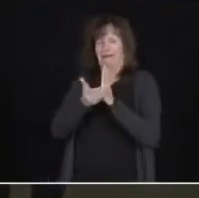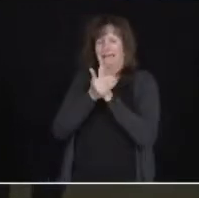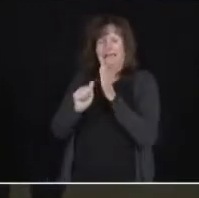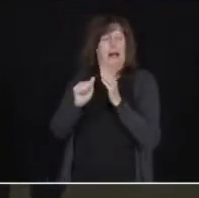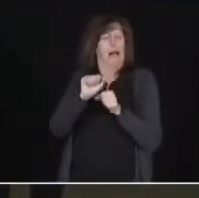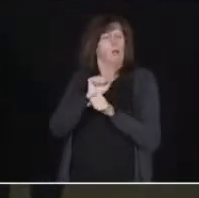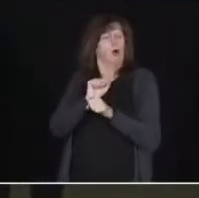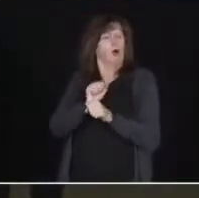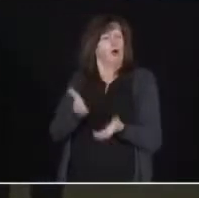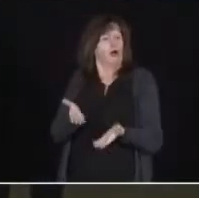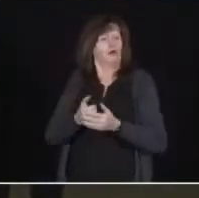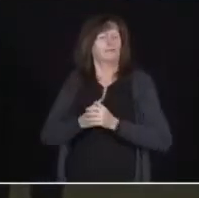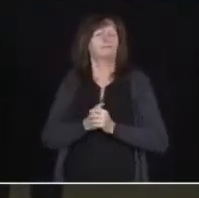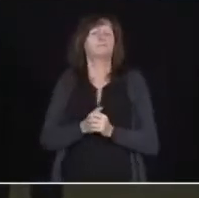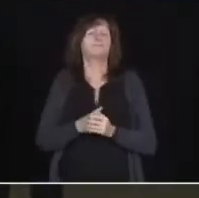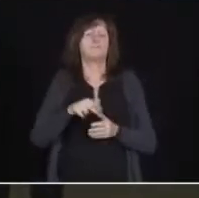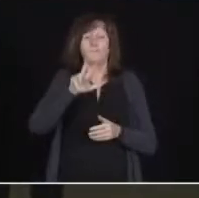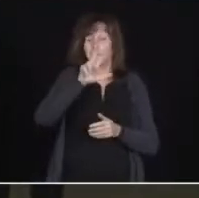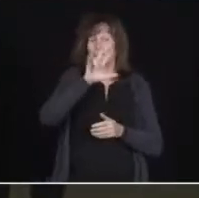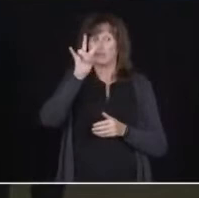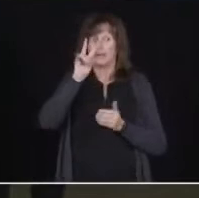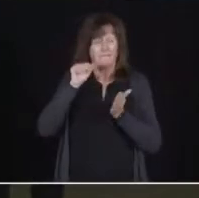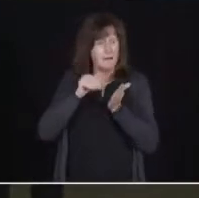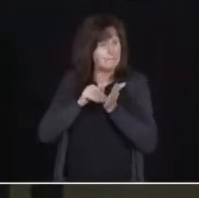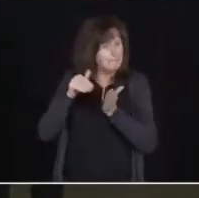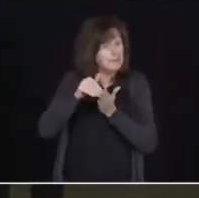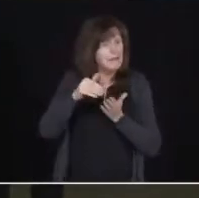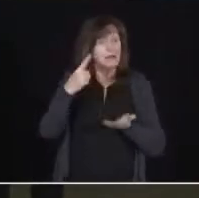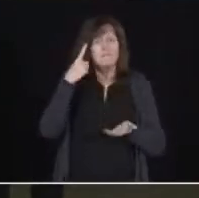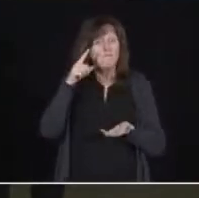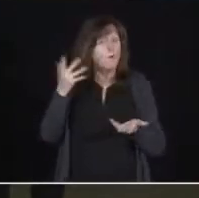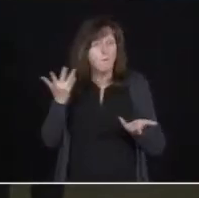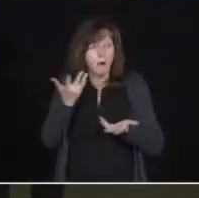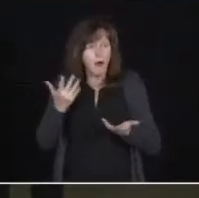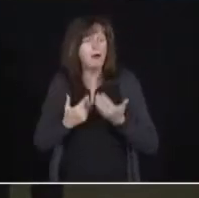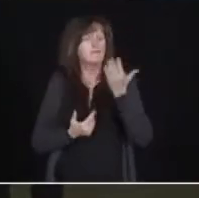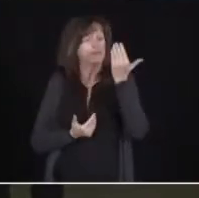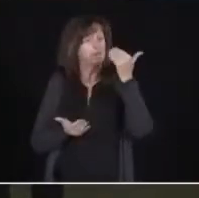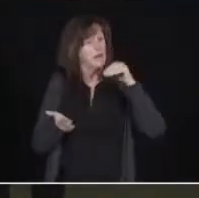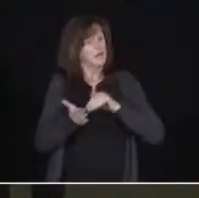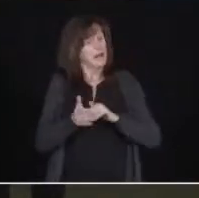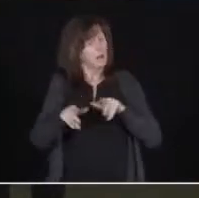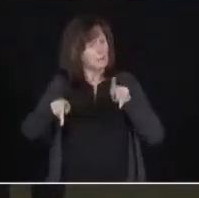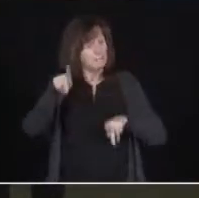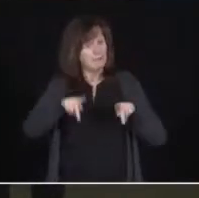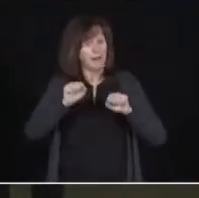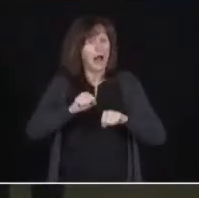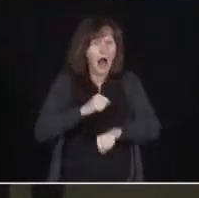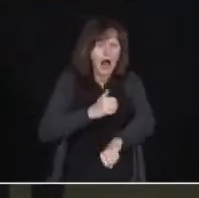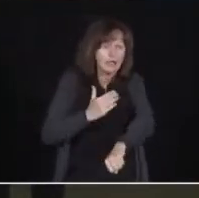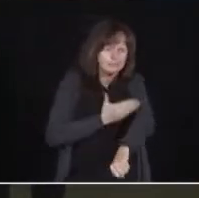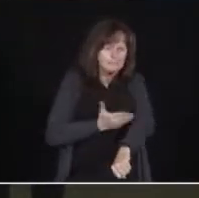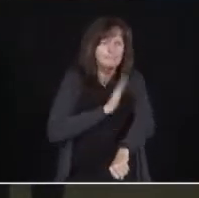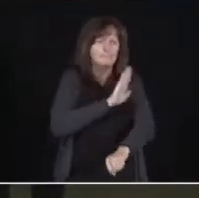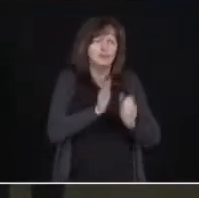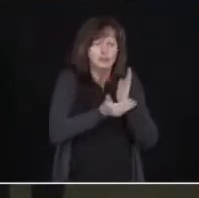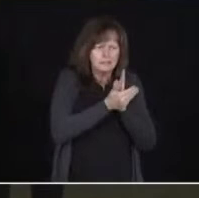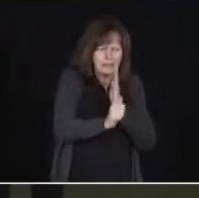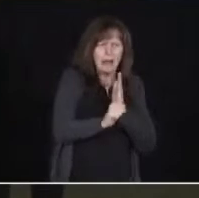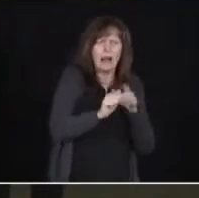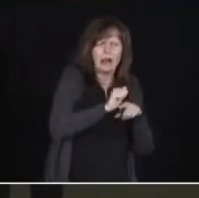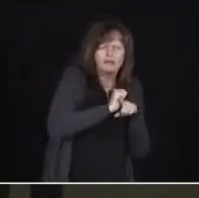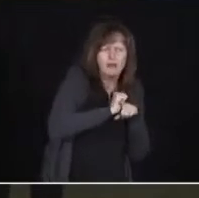than 15,000 people train for new jobs and upgrade their skills so they can contribute to the province's